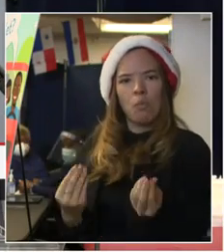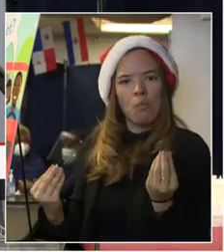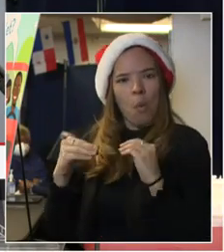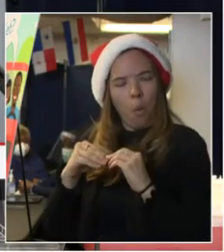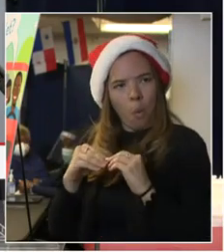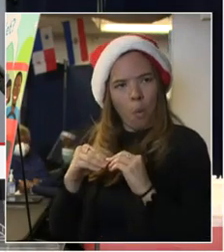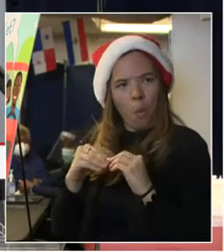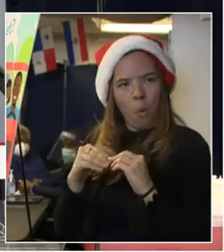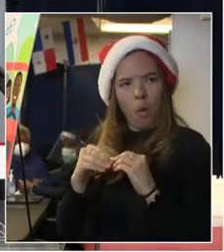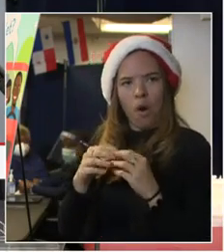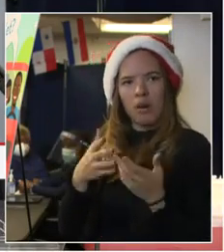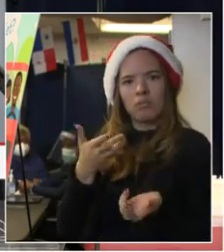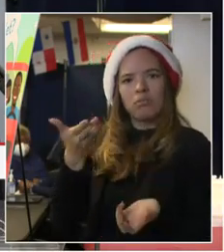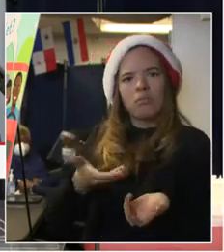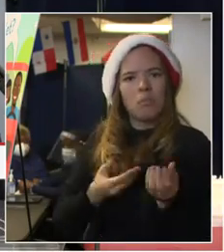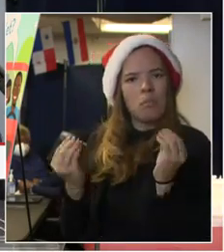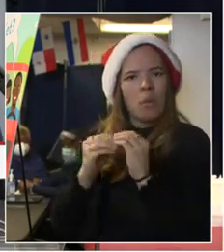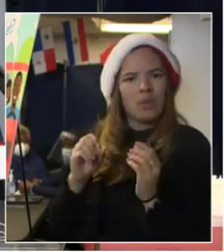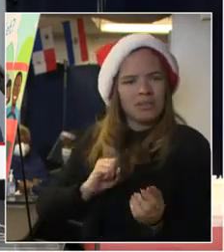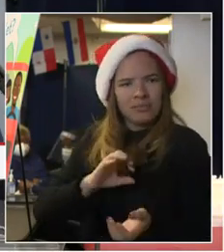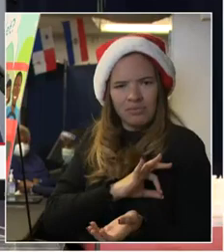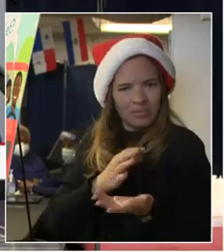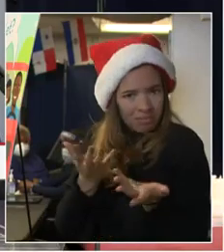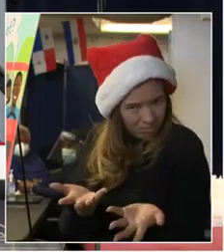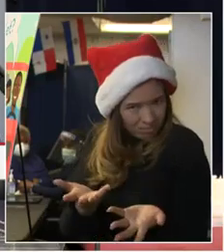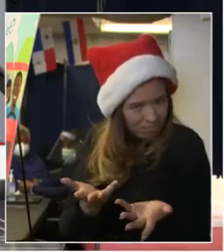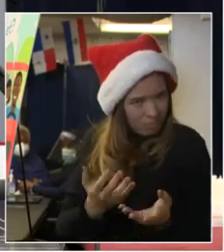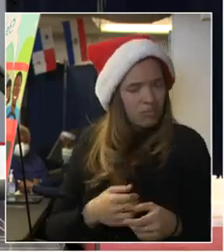DC area hospitals? Mm-hmm. So I will say